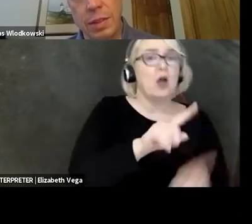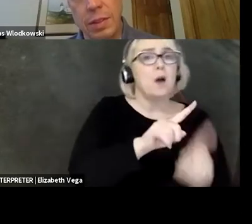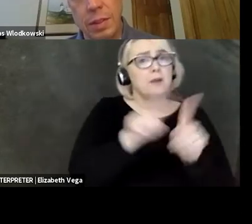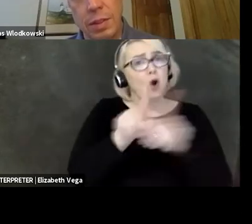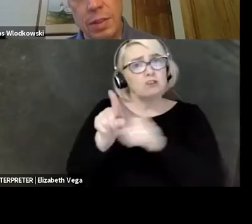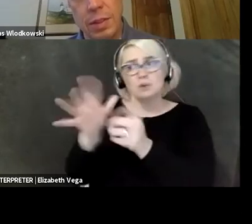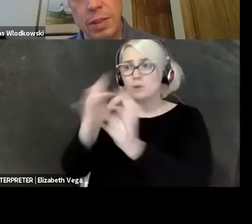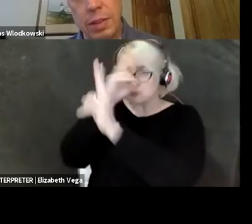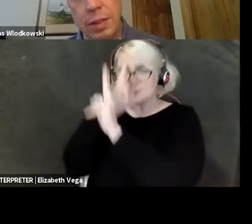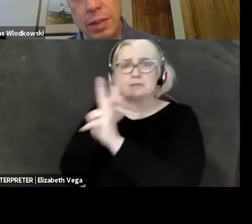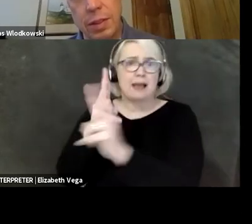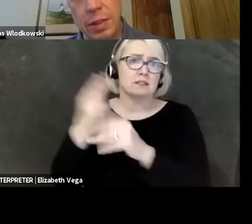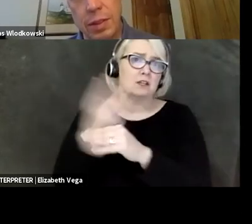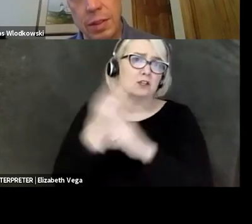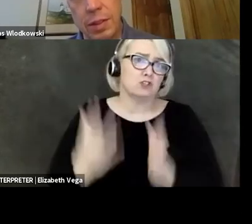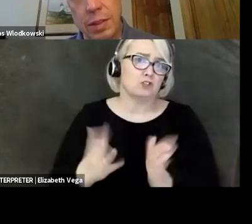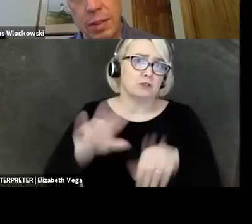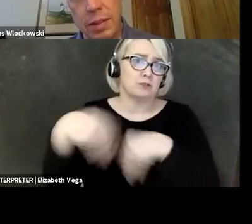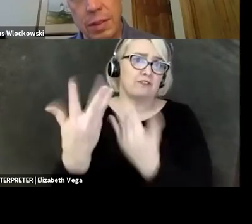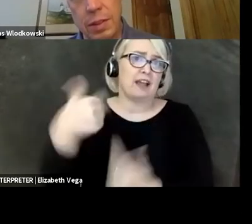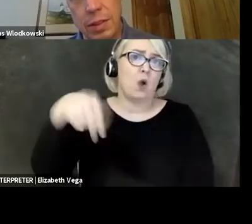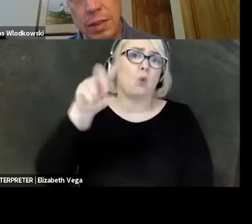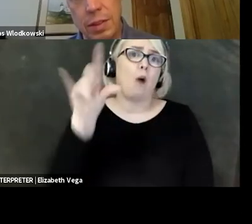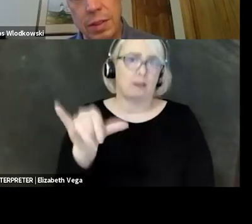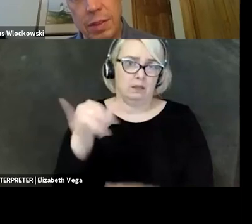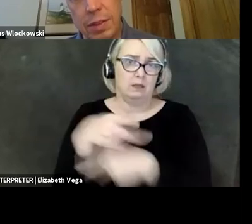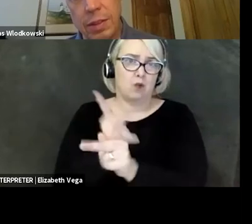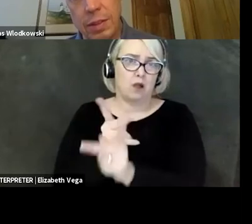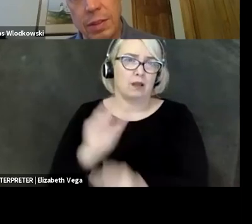and giving them the quality product that they deserve. Like Michelle mentioned,